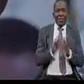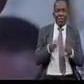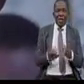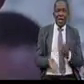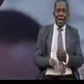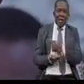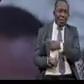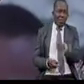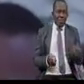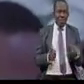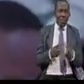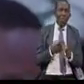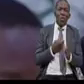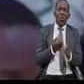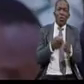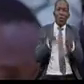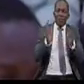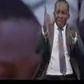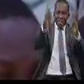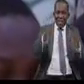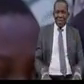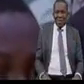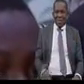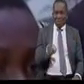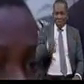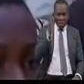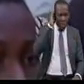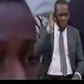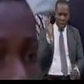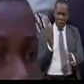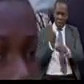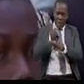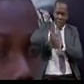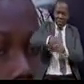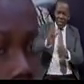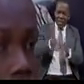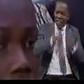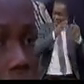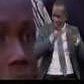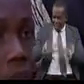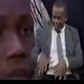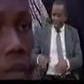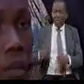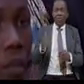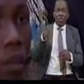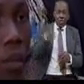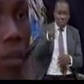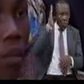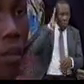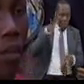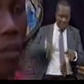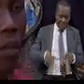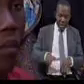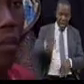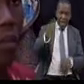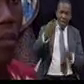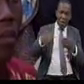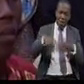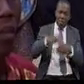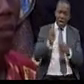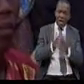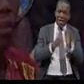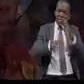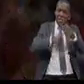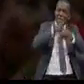every sea. You will fly over every mountain. You will be springing in your